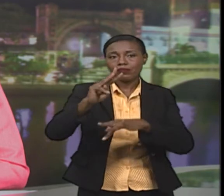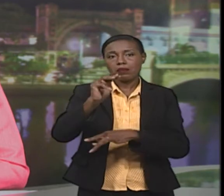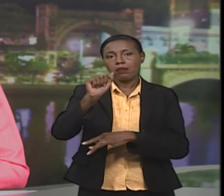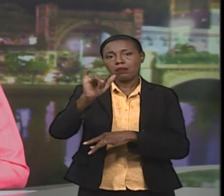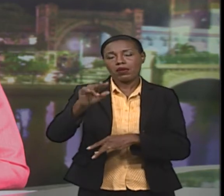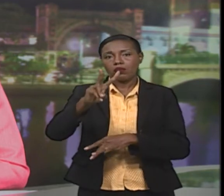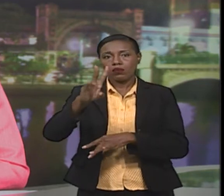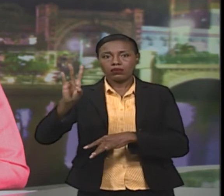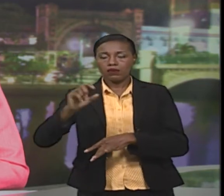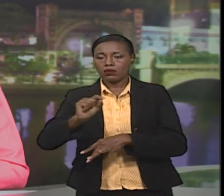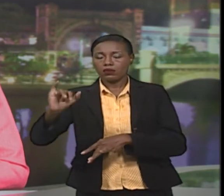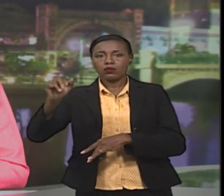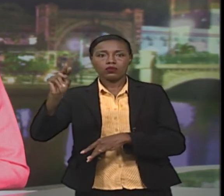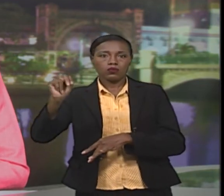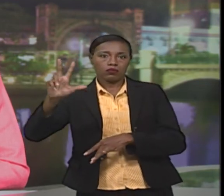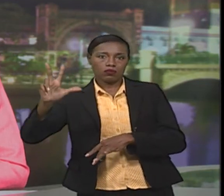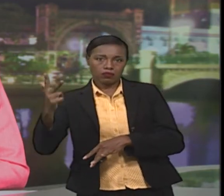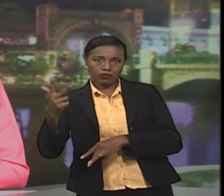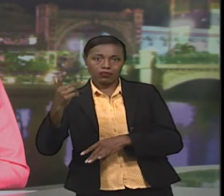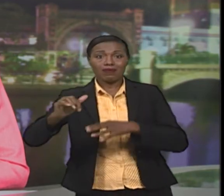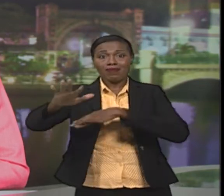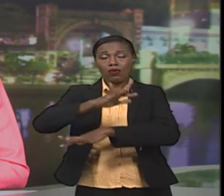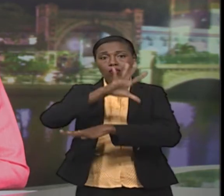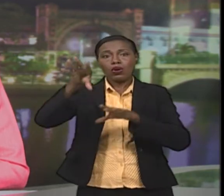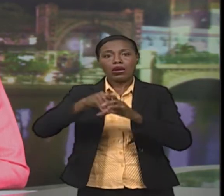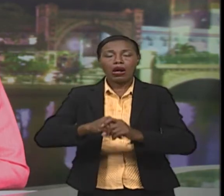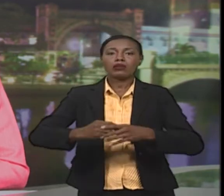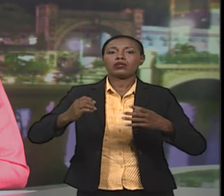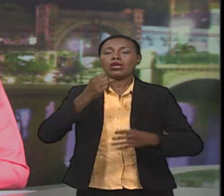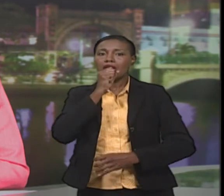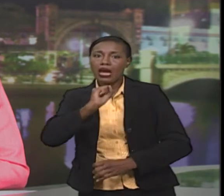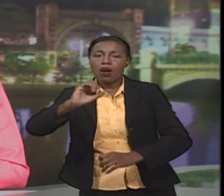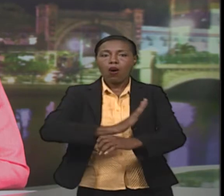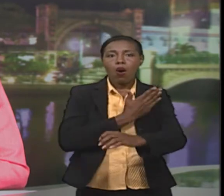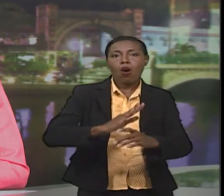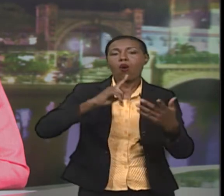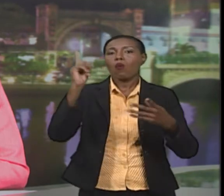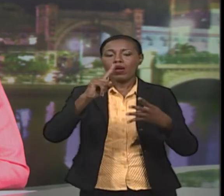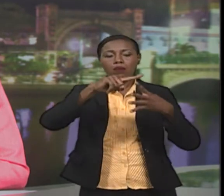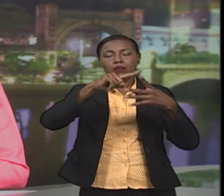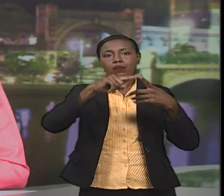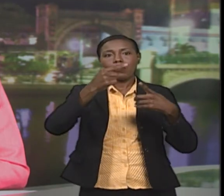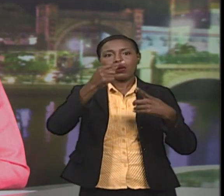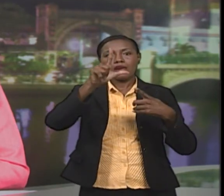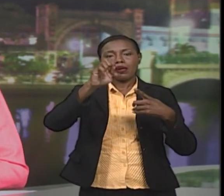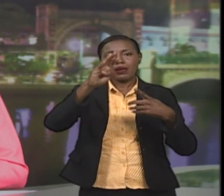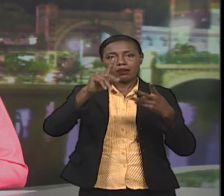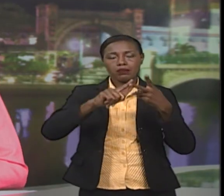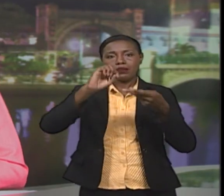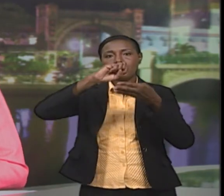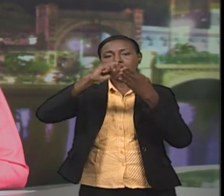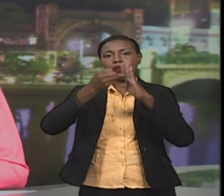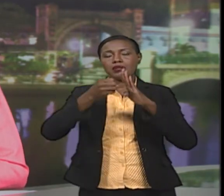May 27th until June 3rd. These activities include concerts at the Glebe, the Spicetown Playing Field, and the